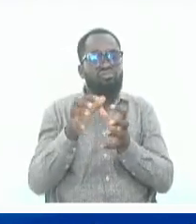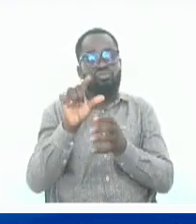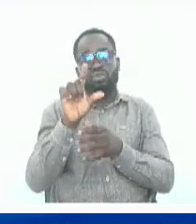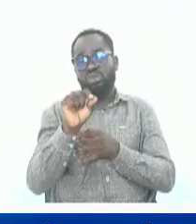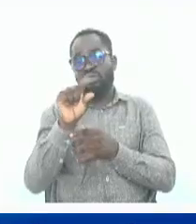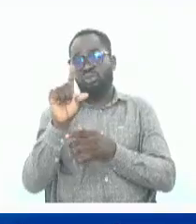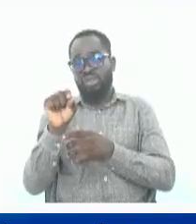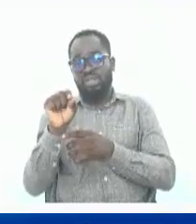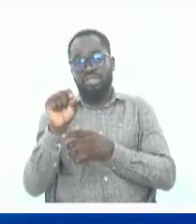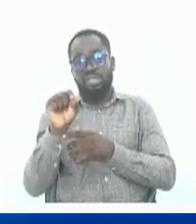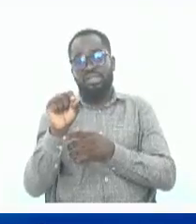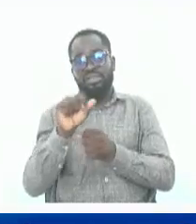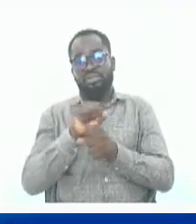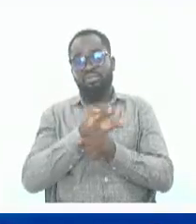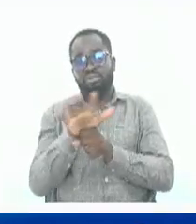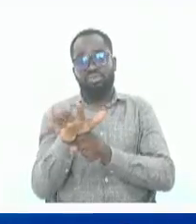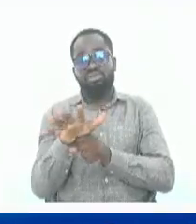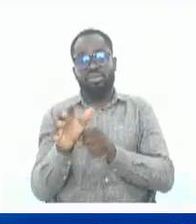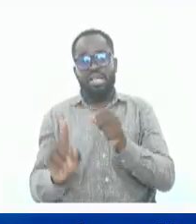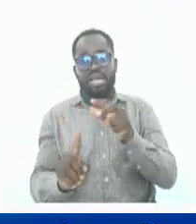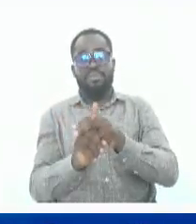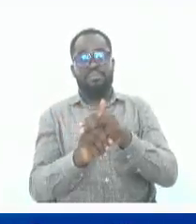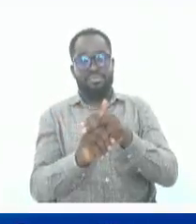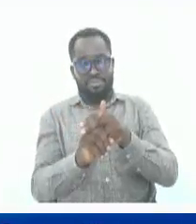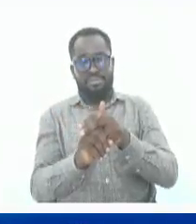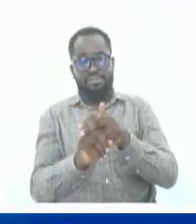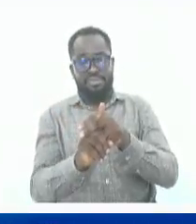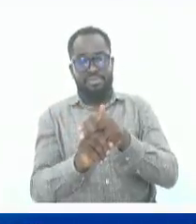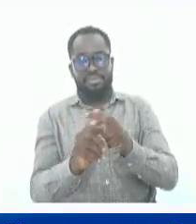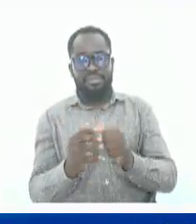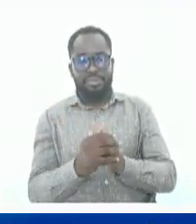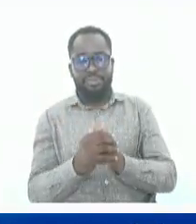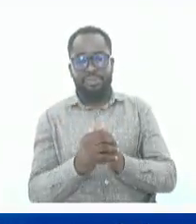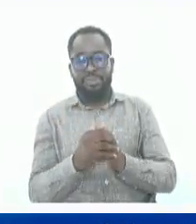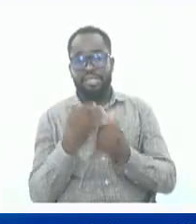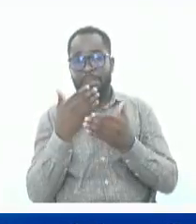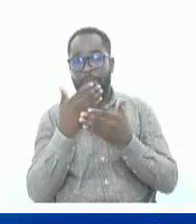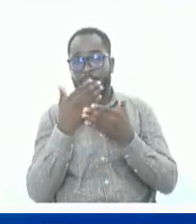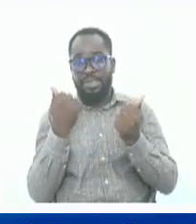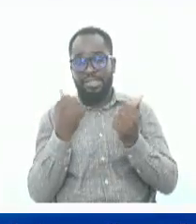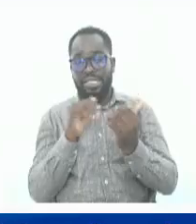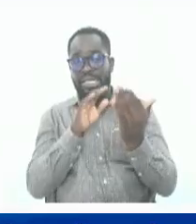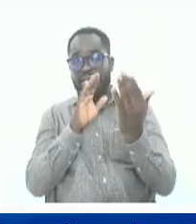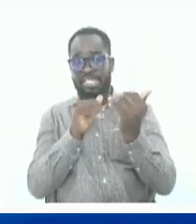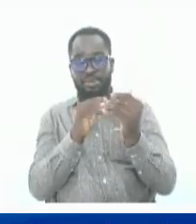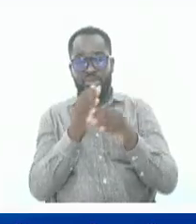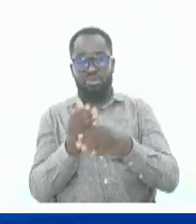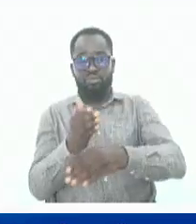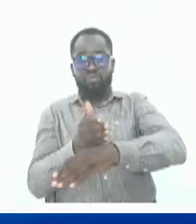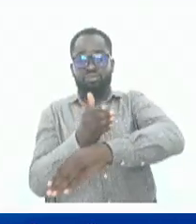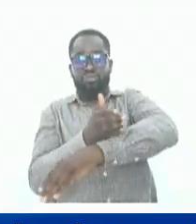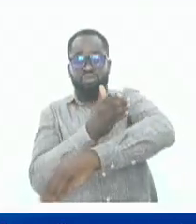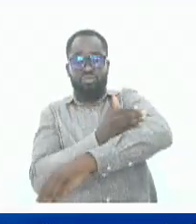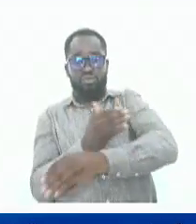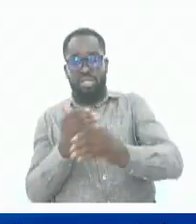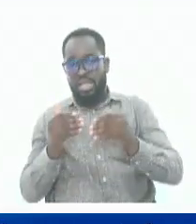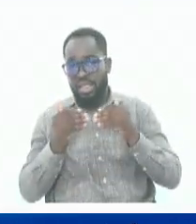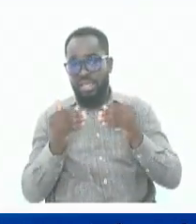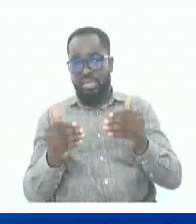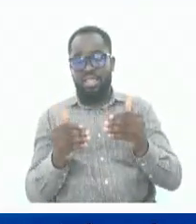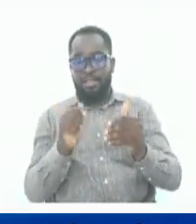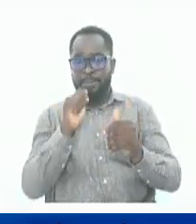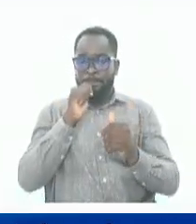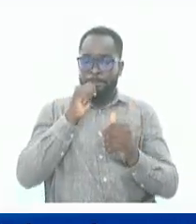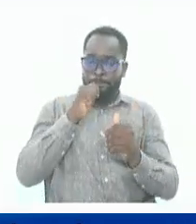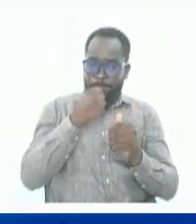2020, induced by COVID-19. The better-than-expected growth outturn was driven by resilient